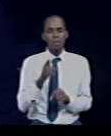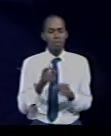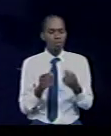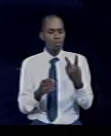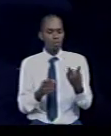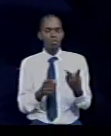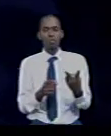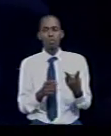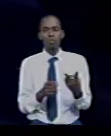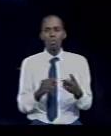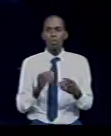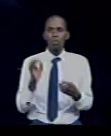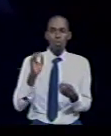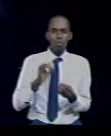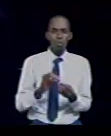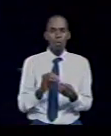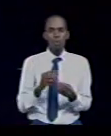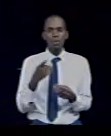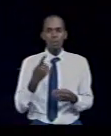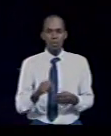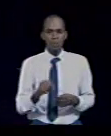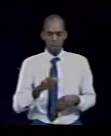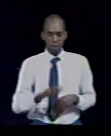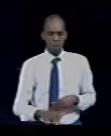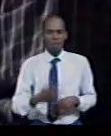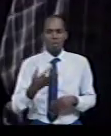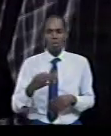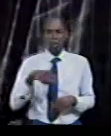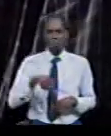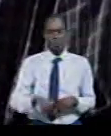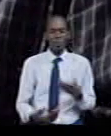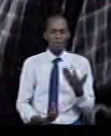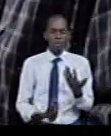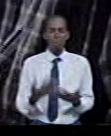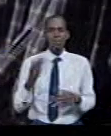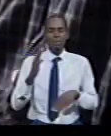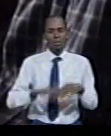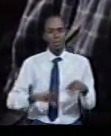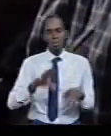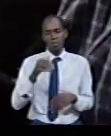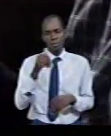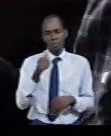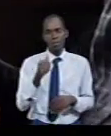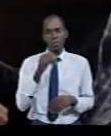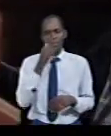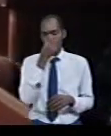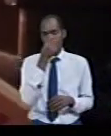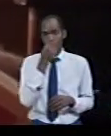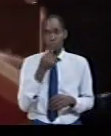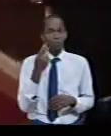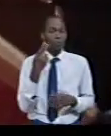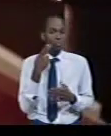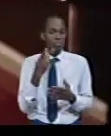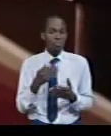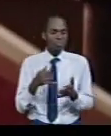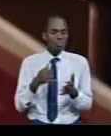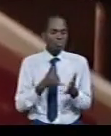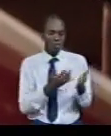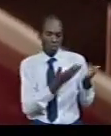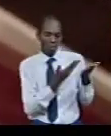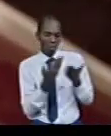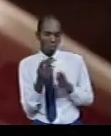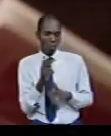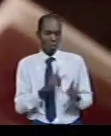twofold the child of hell than yourselves. They brought people